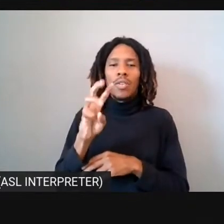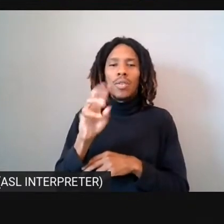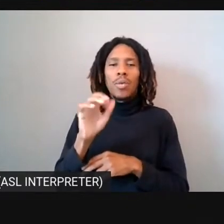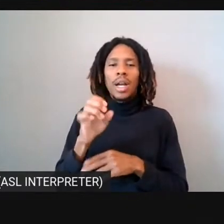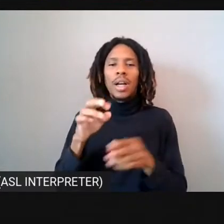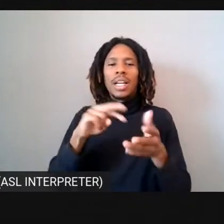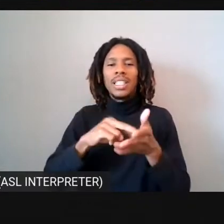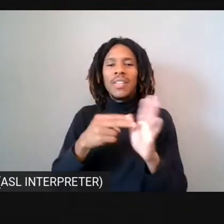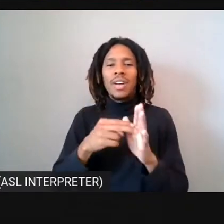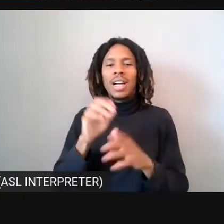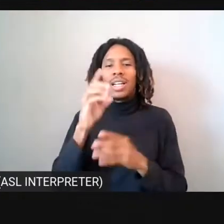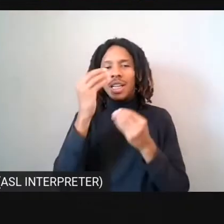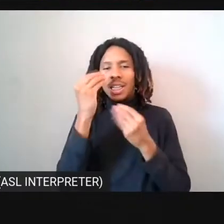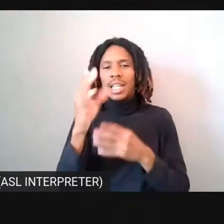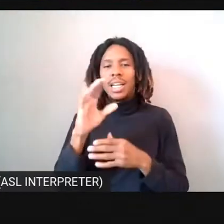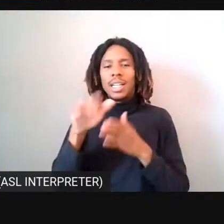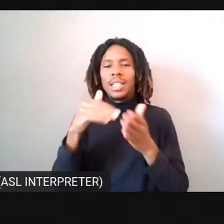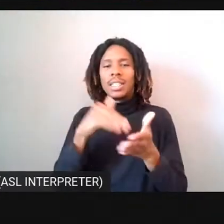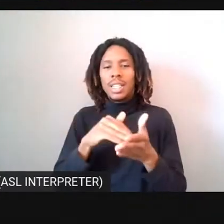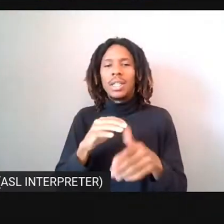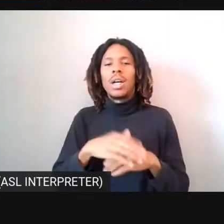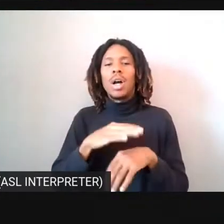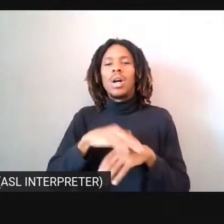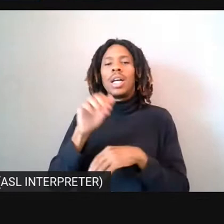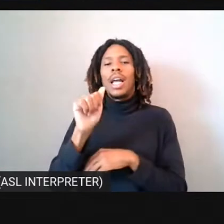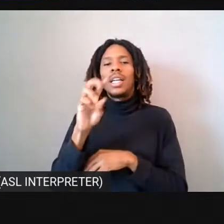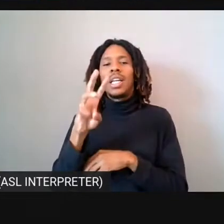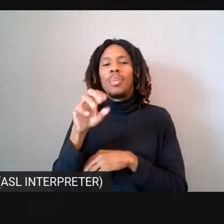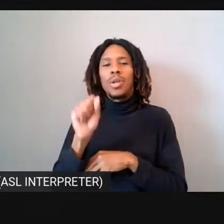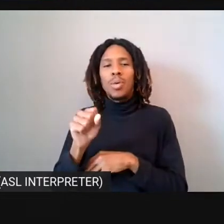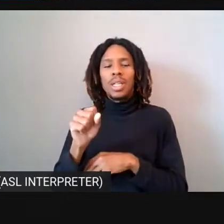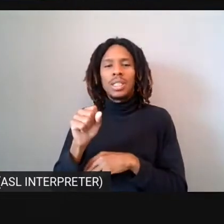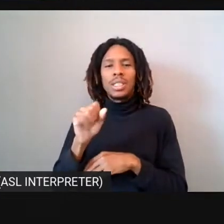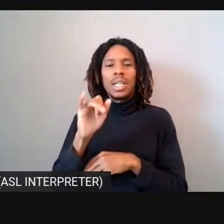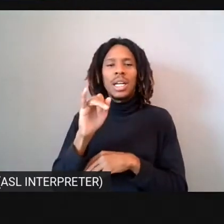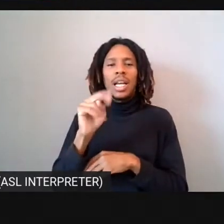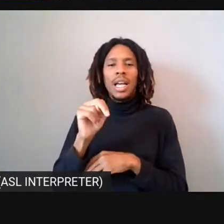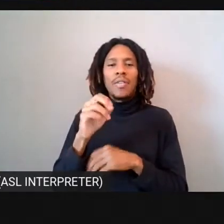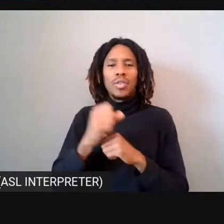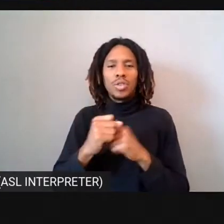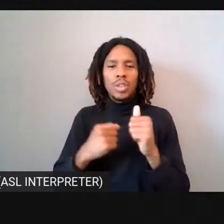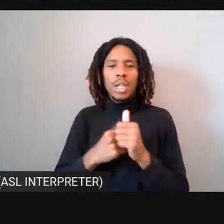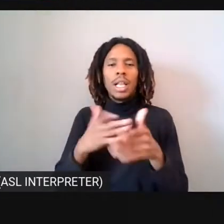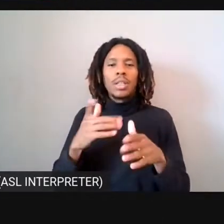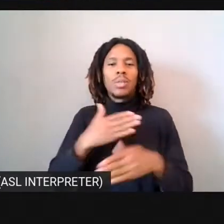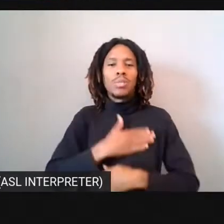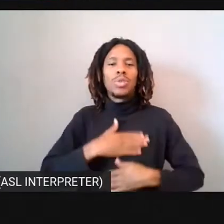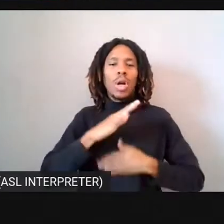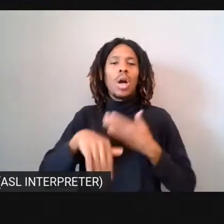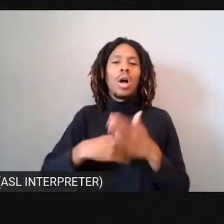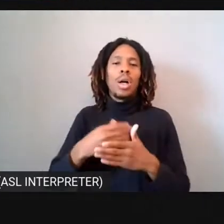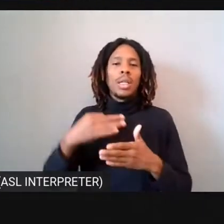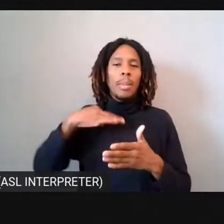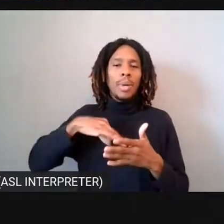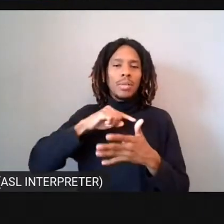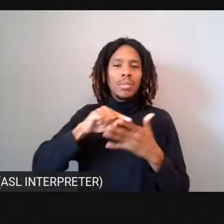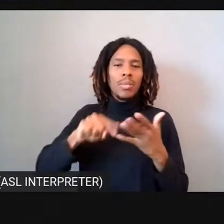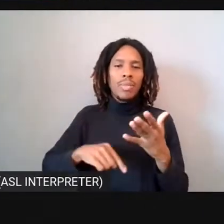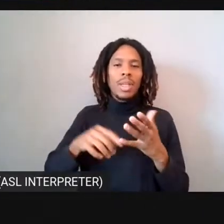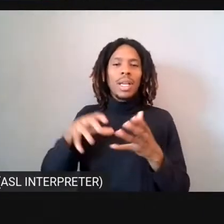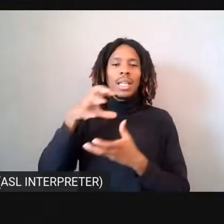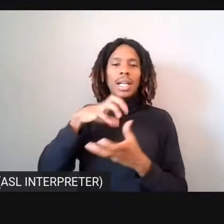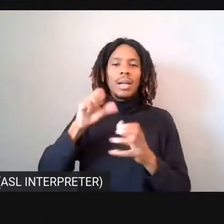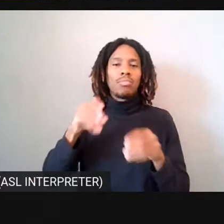the AWS infrastructure. And that allows them then to enjoy all the benefits that the AWS cloud can